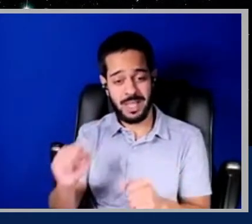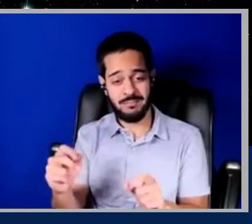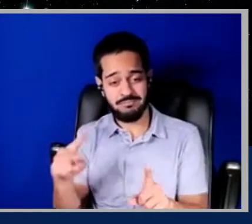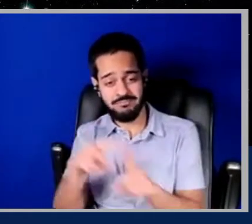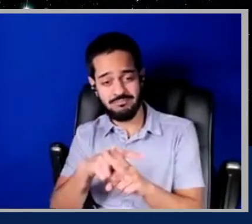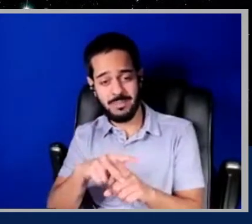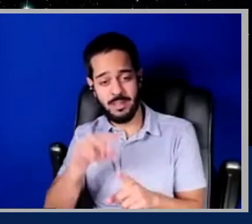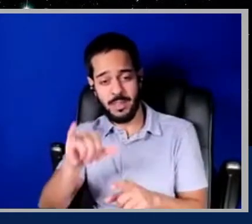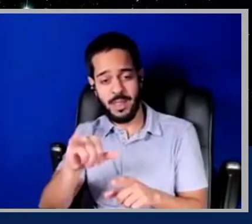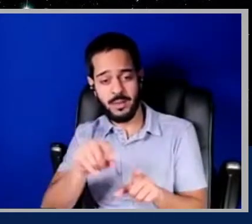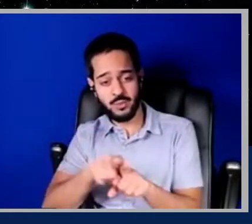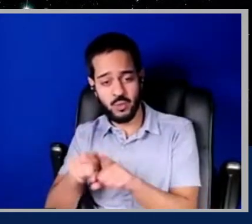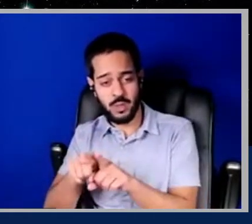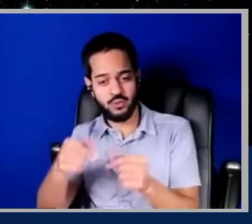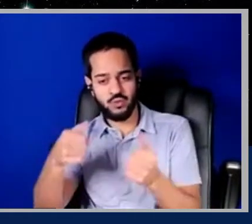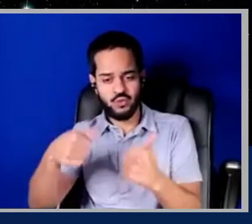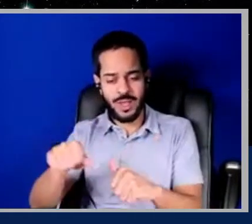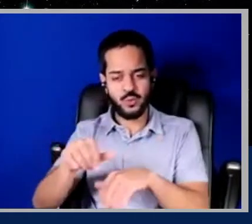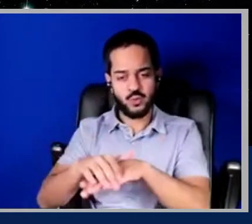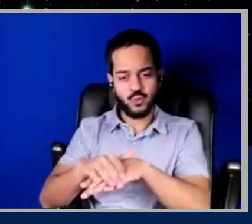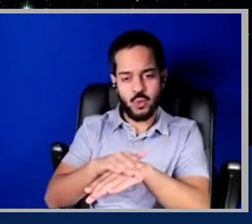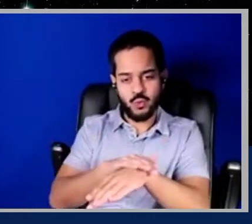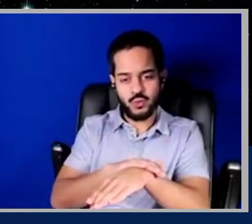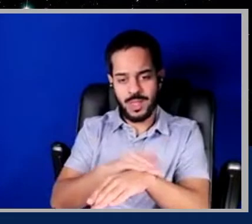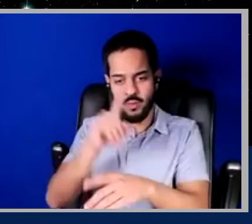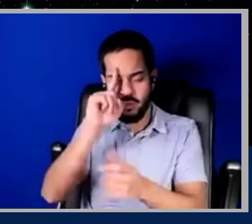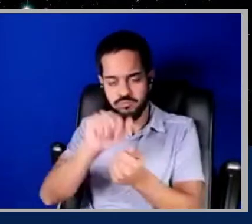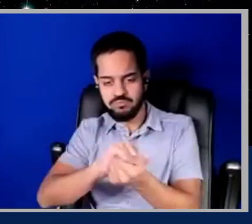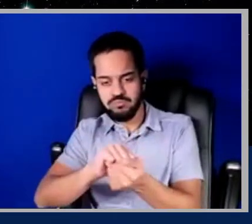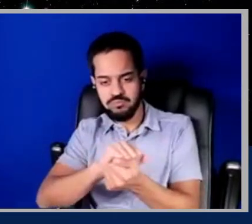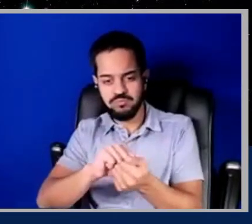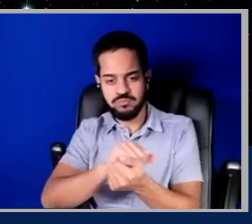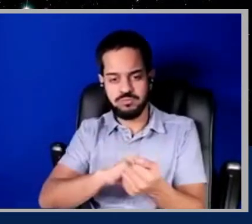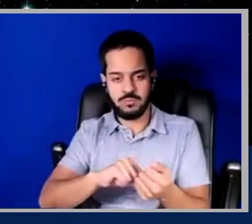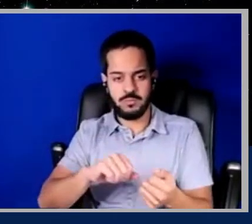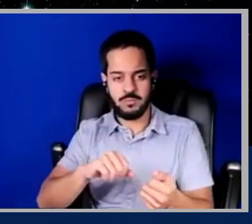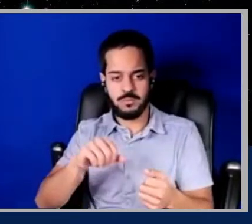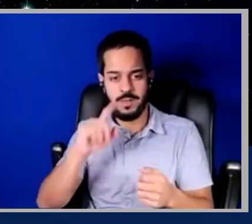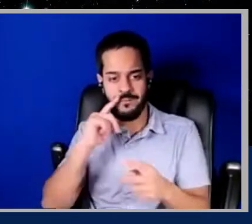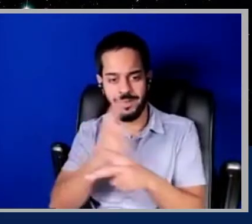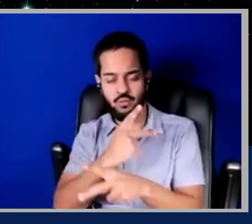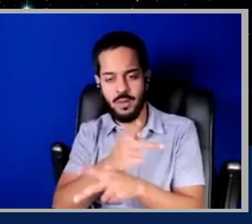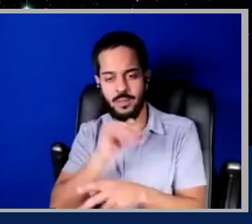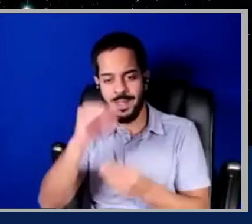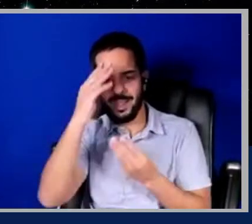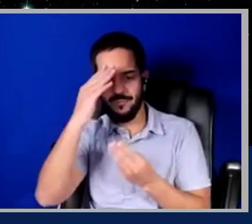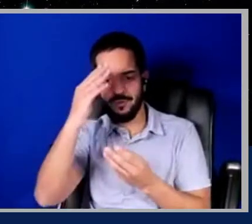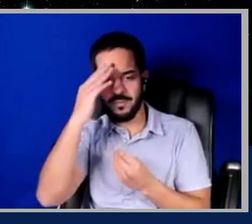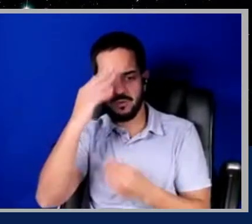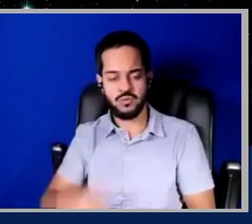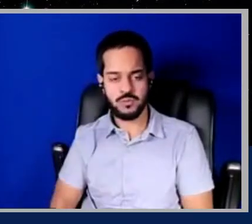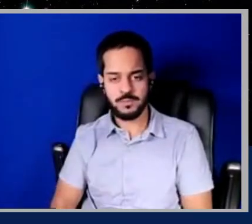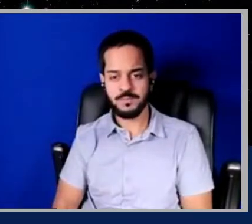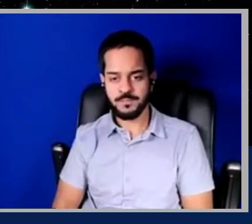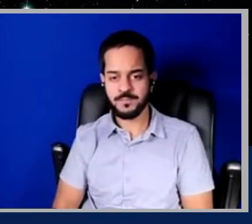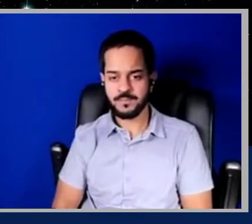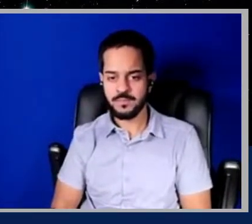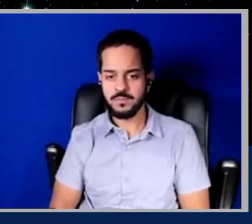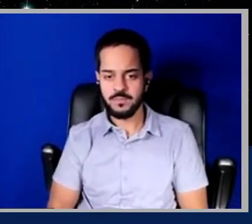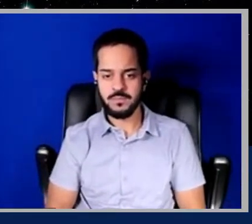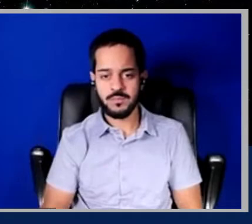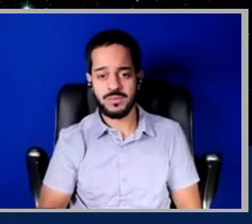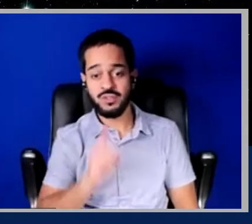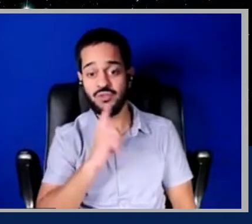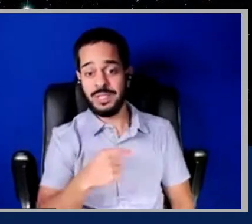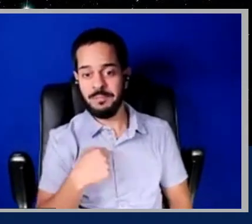about what that image is showing as you're completing the cross stitch. And yeah. I've always secretly hoped someone